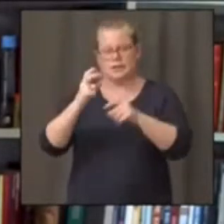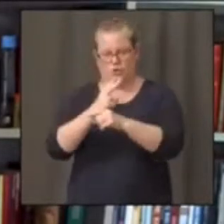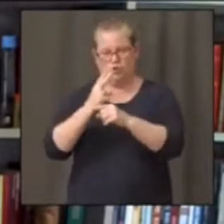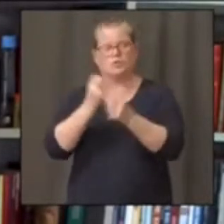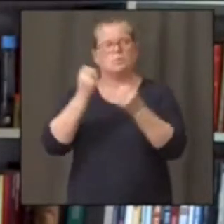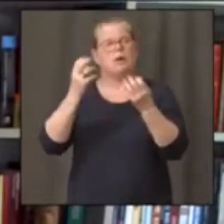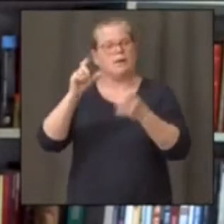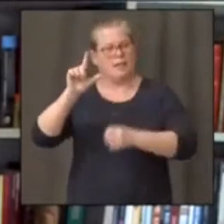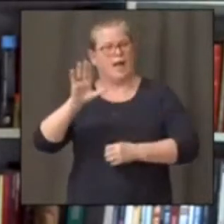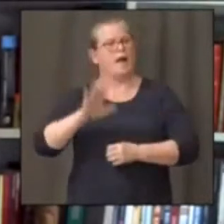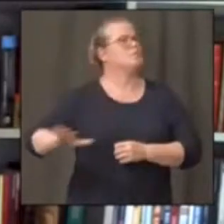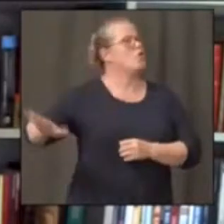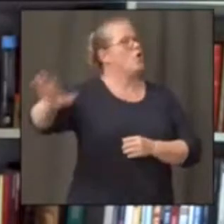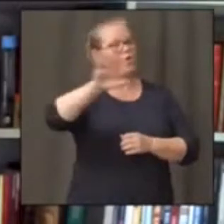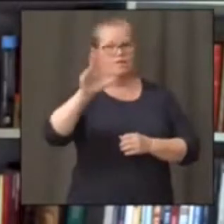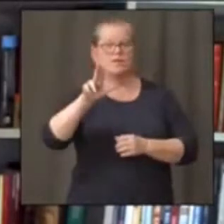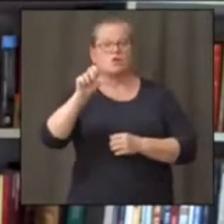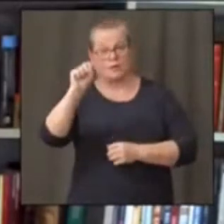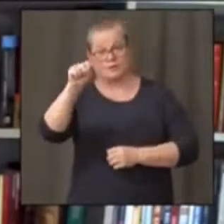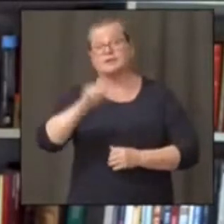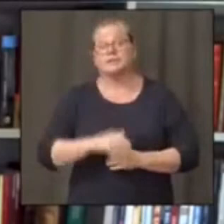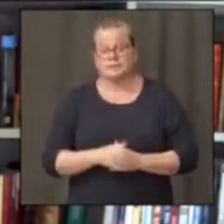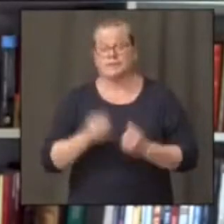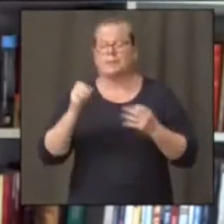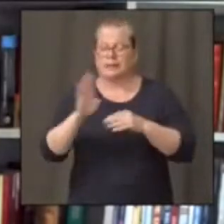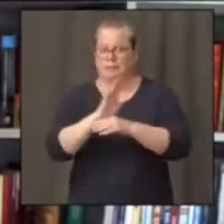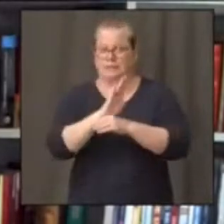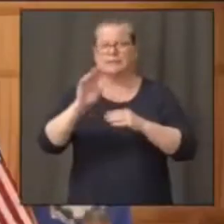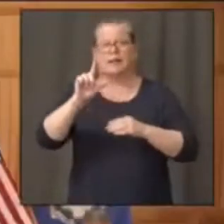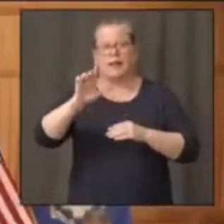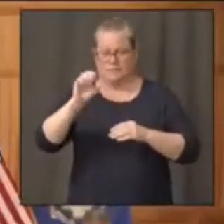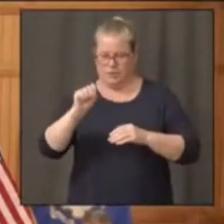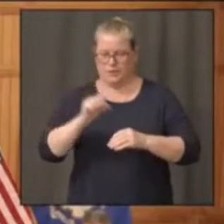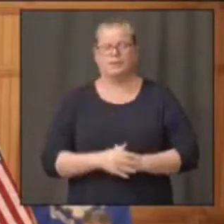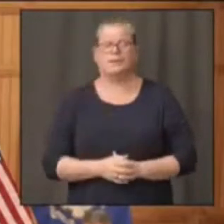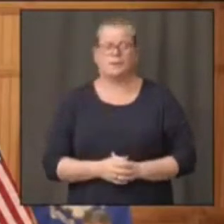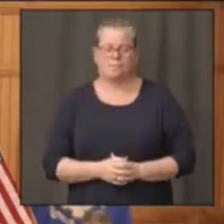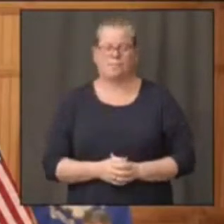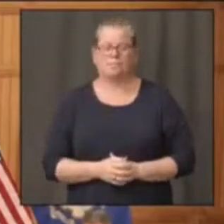many commercial laboratories. Thank you very much.